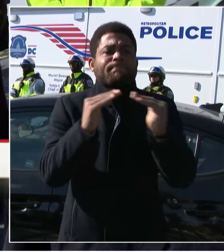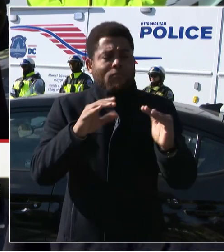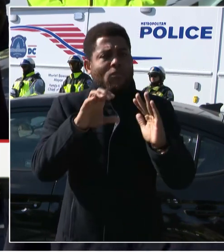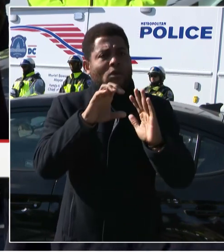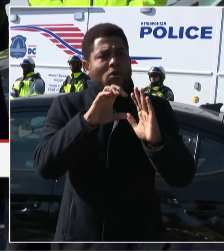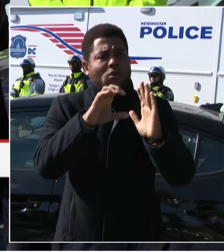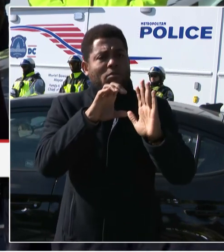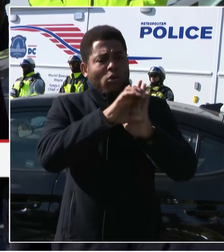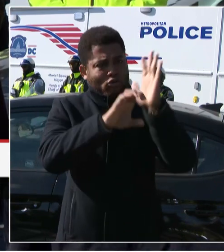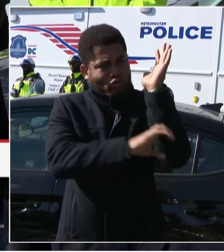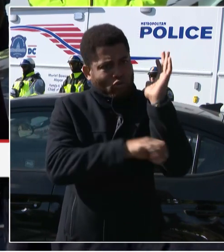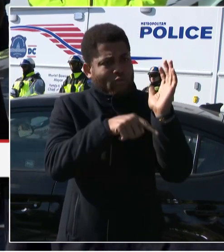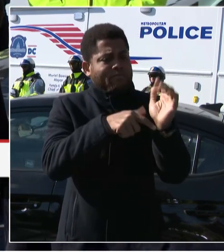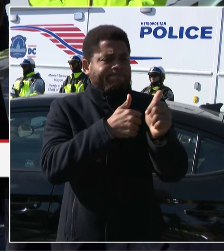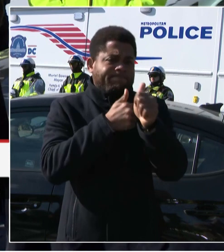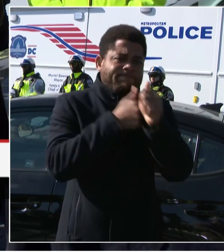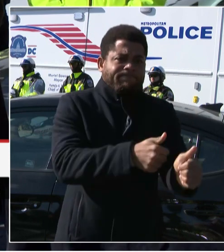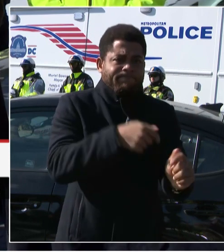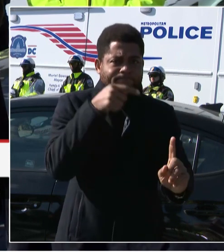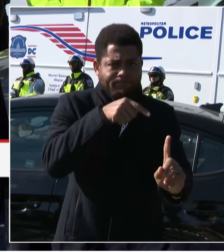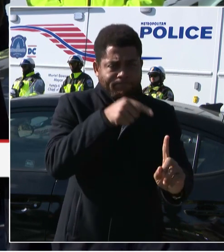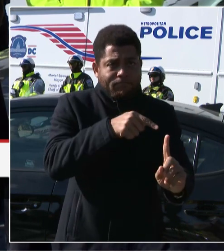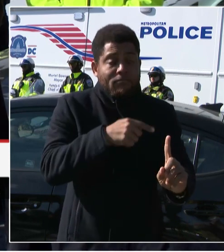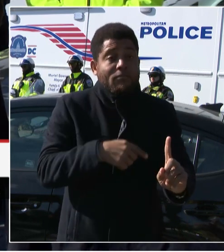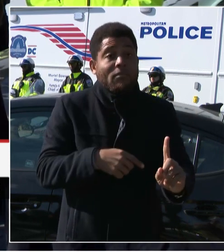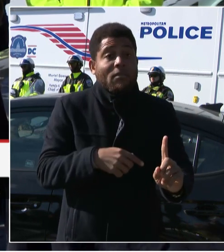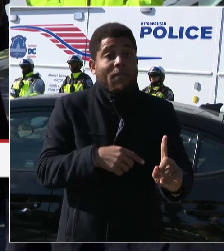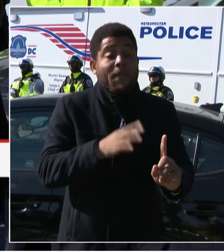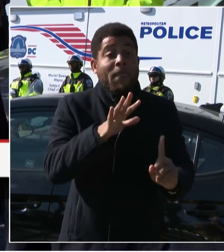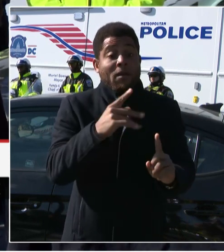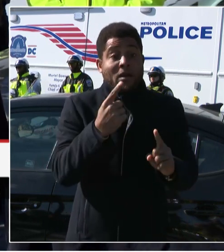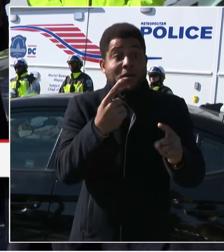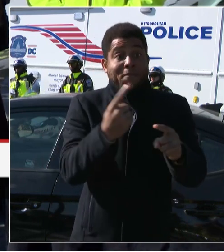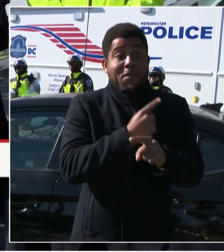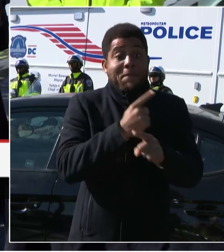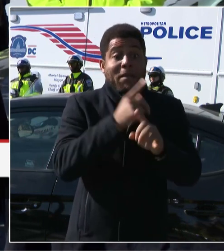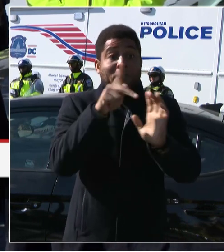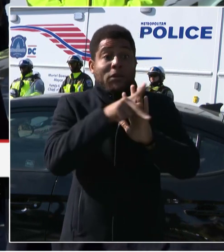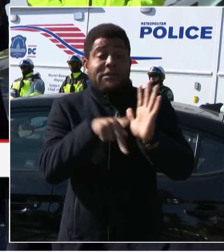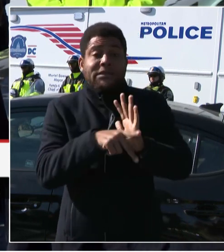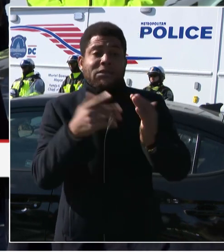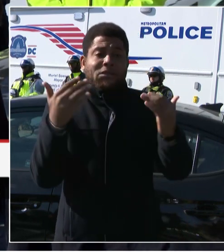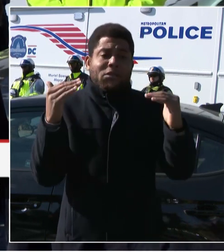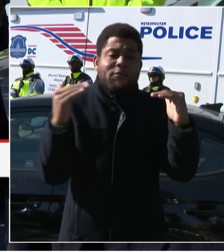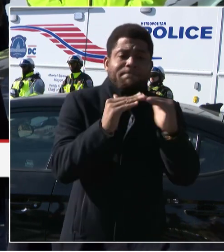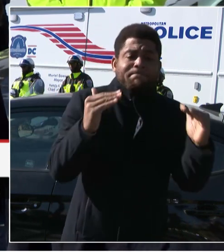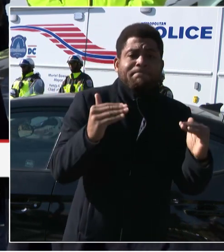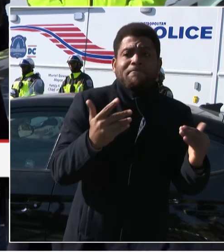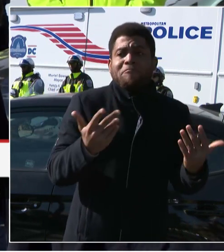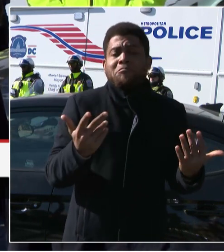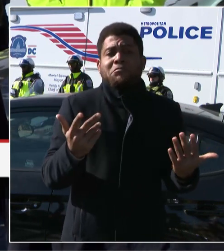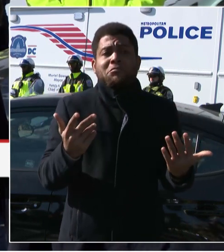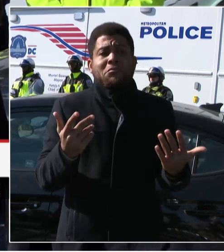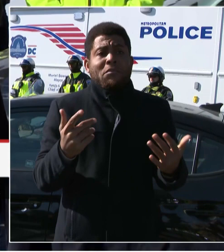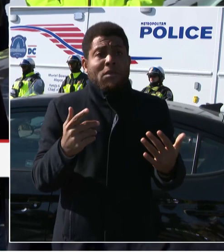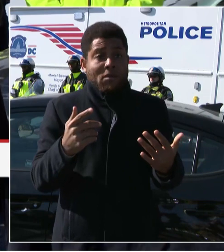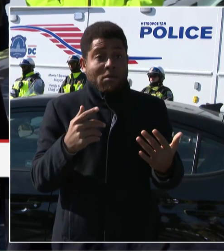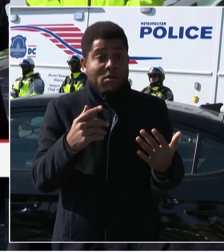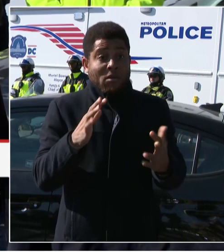policing. And it adjusts policies, and I've said this for the last 3 years, that has swung too